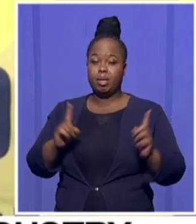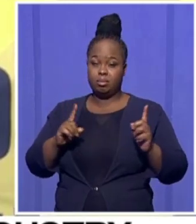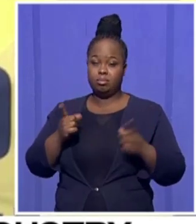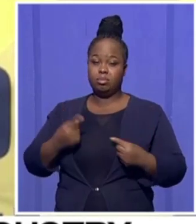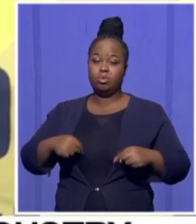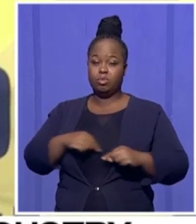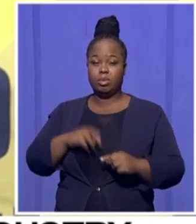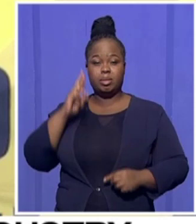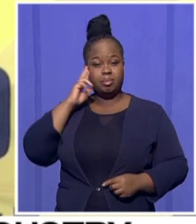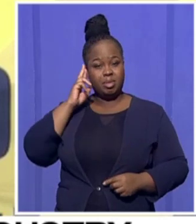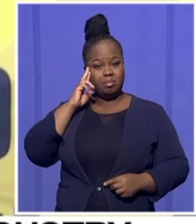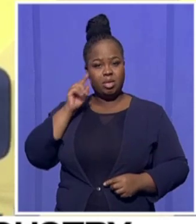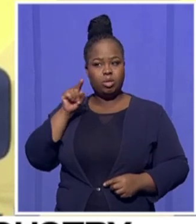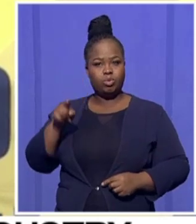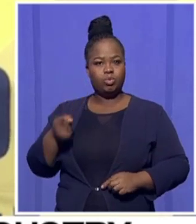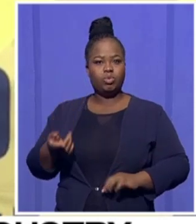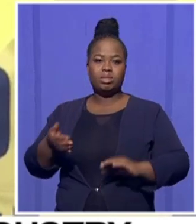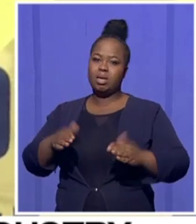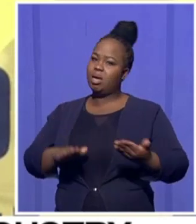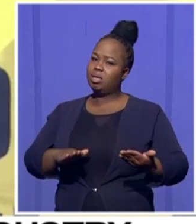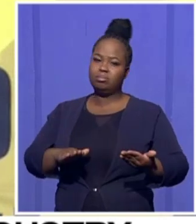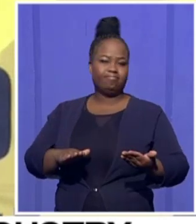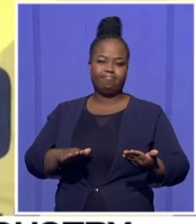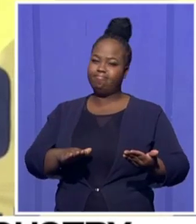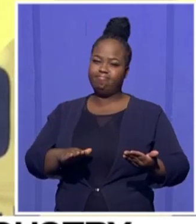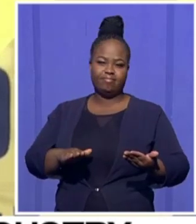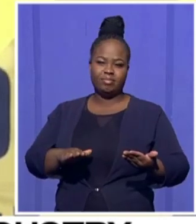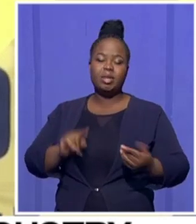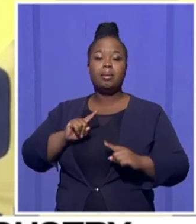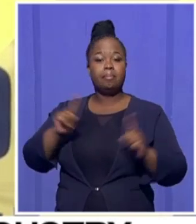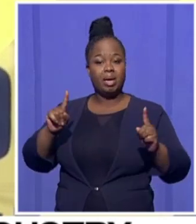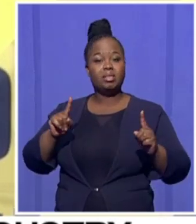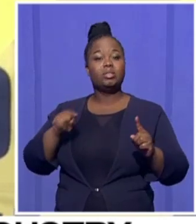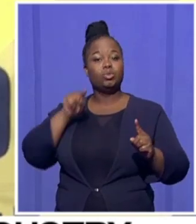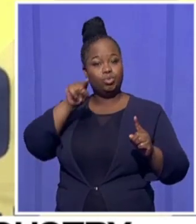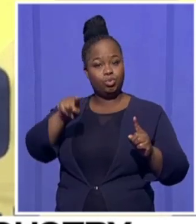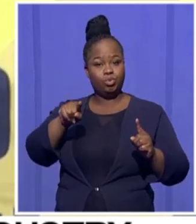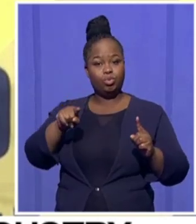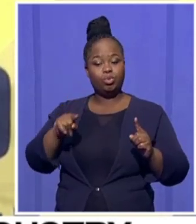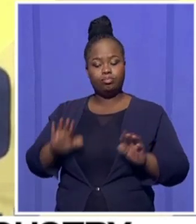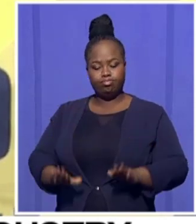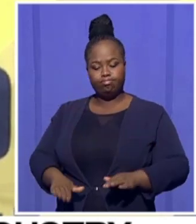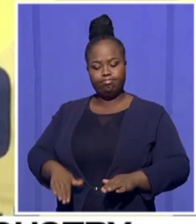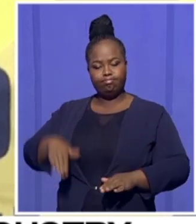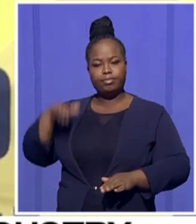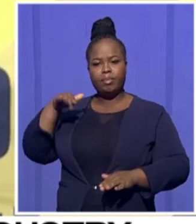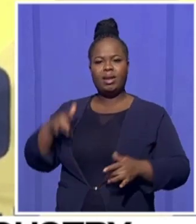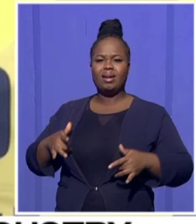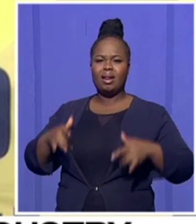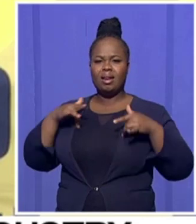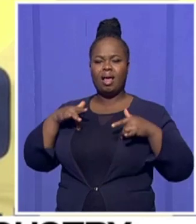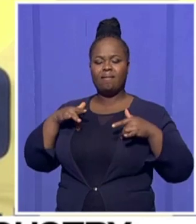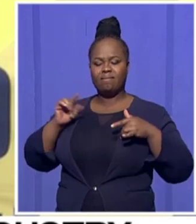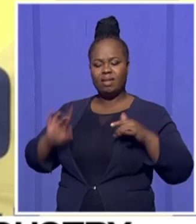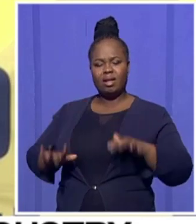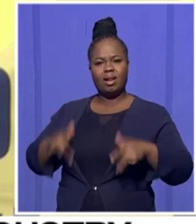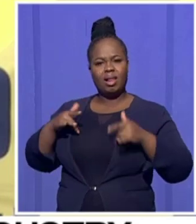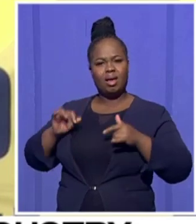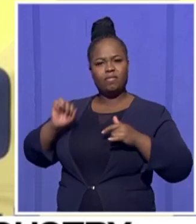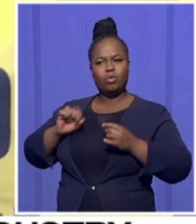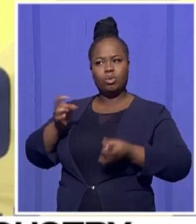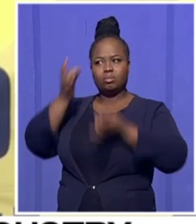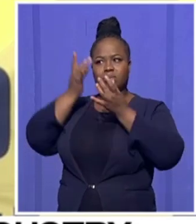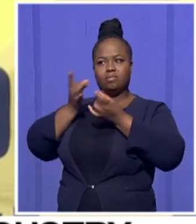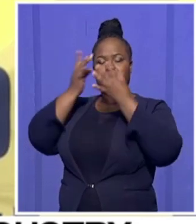not just that you died, but that you lived, and that your life gave us memories